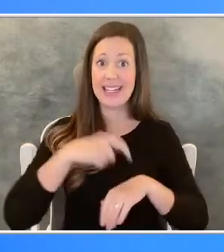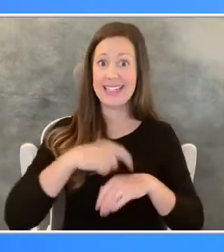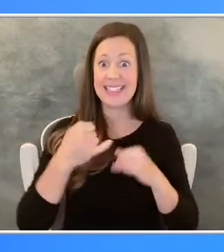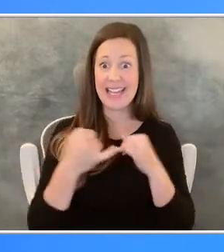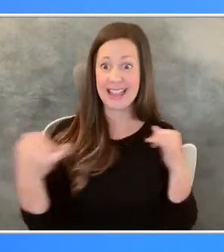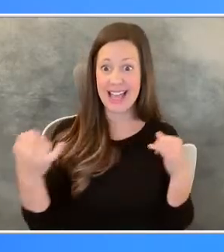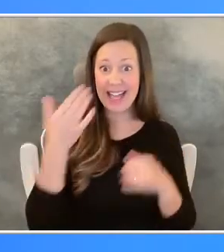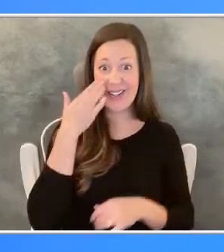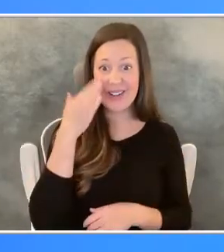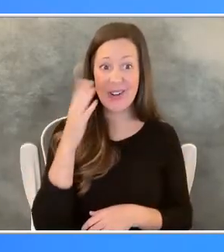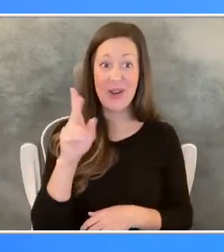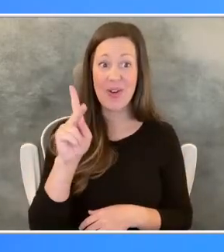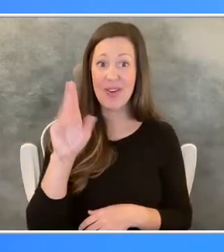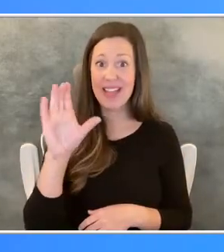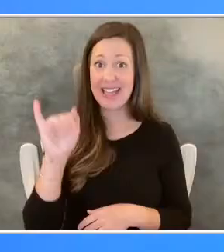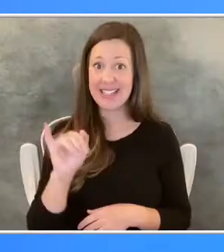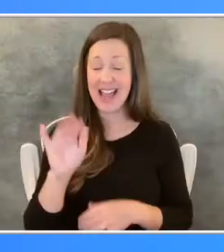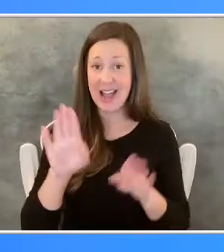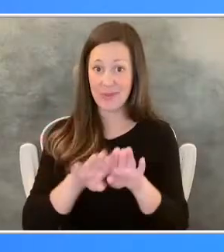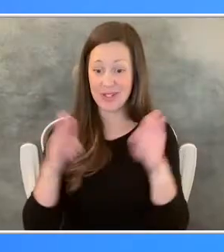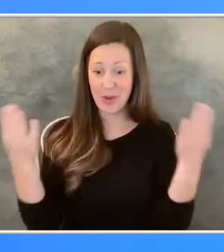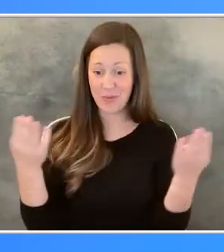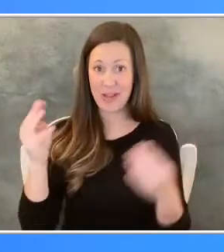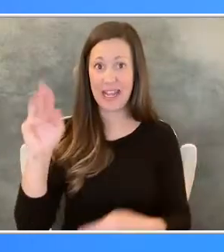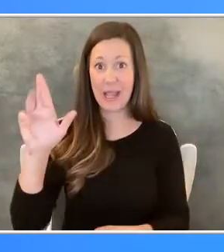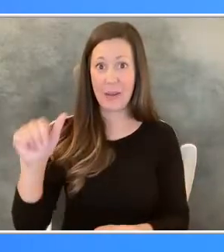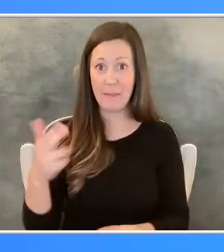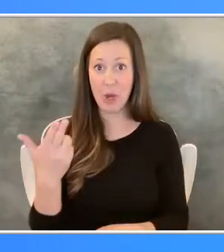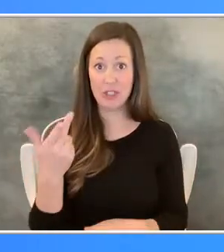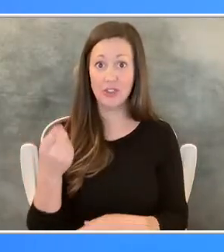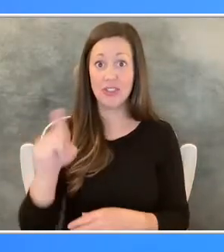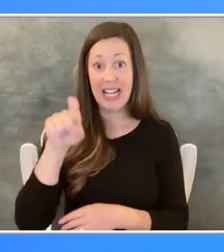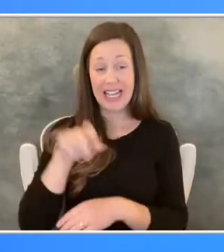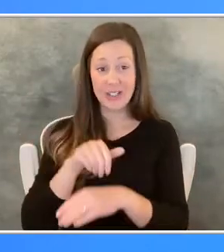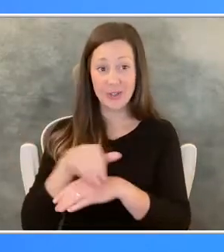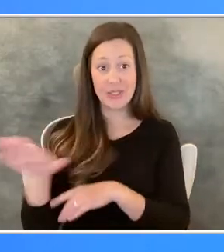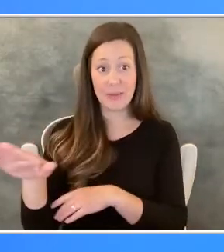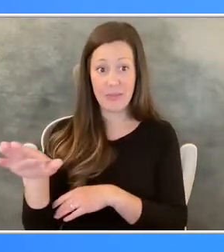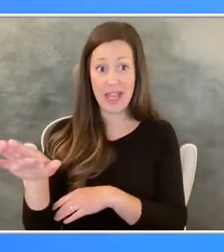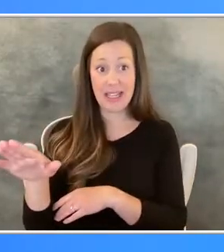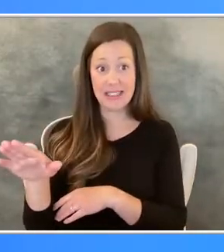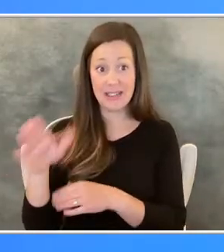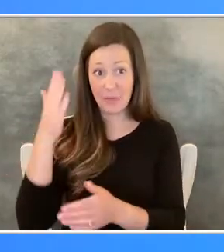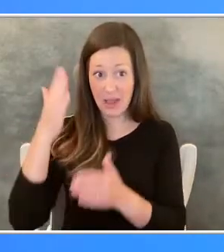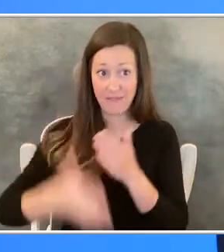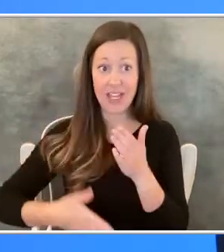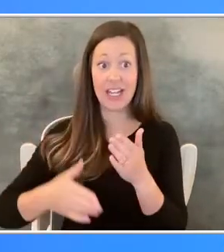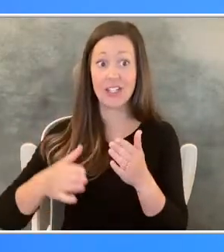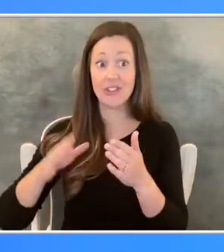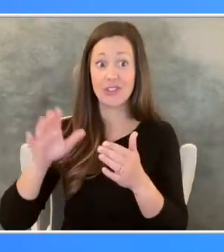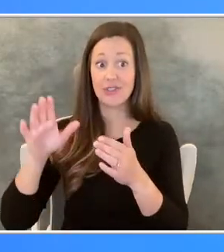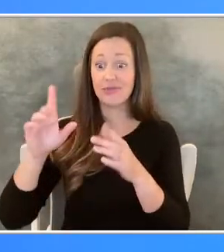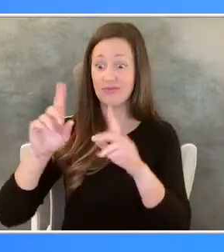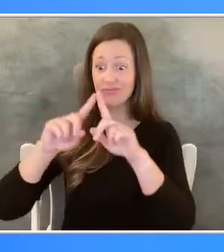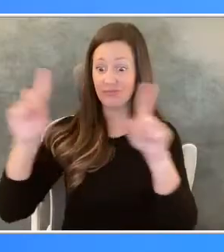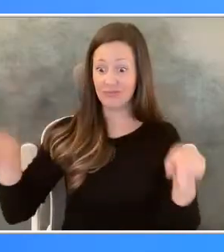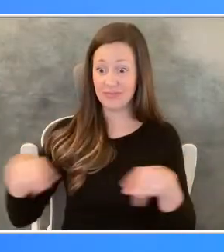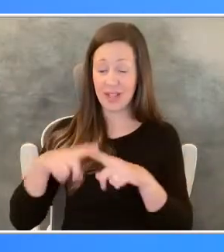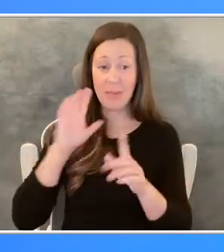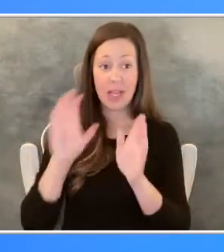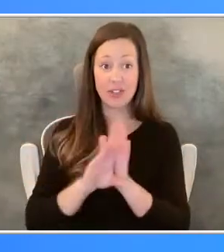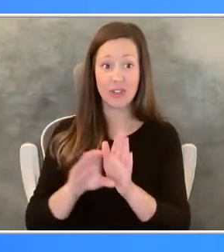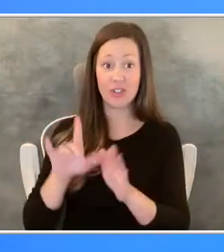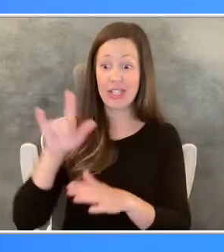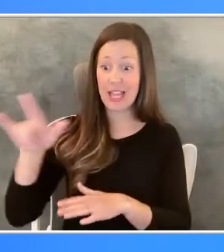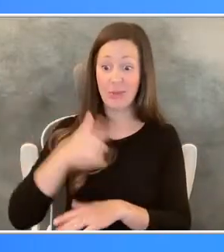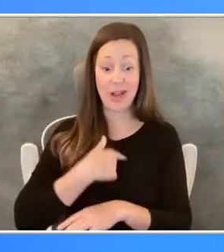was opening in March, and I had to submit the finished frame works to the airport, and I'm in the hospital, and